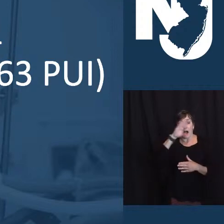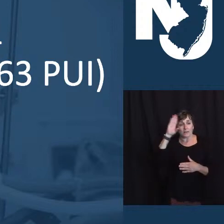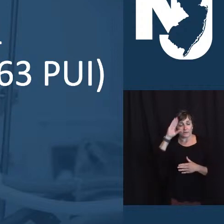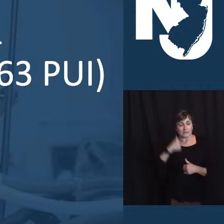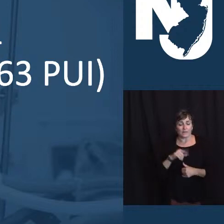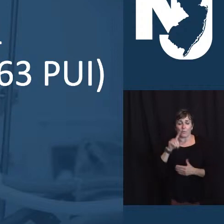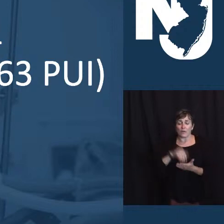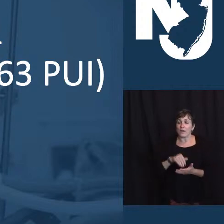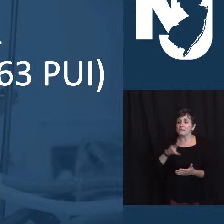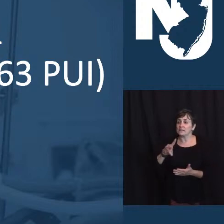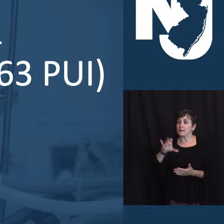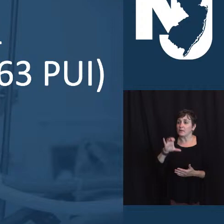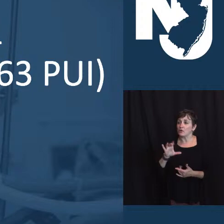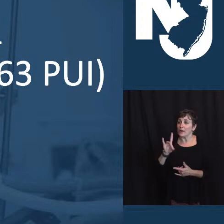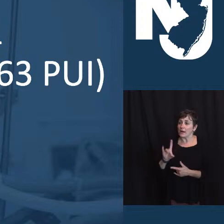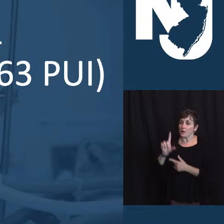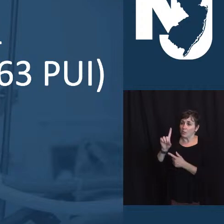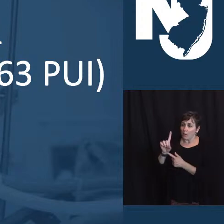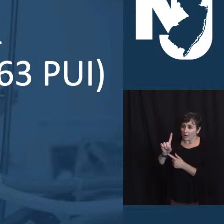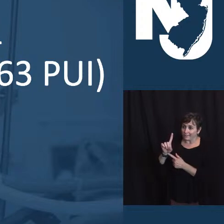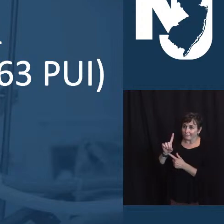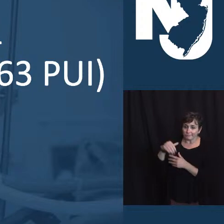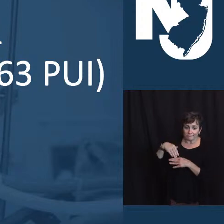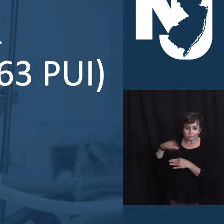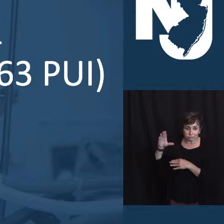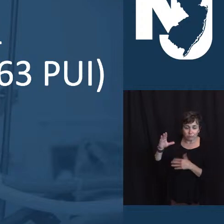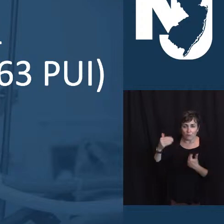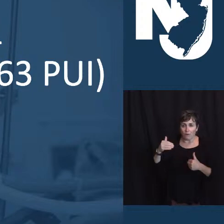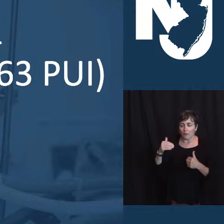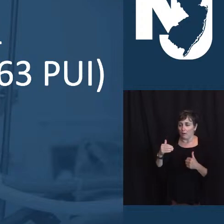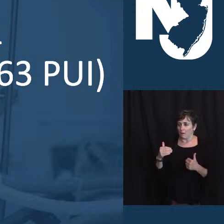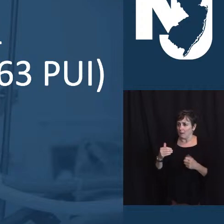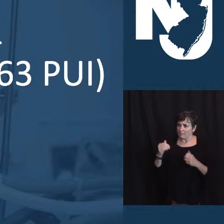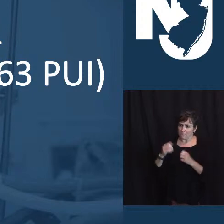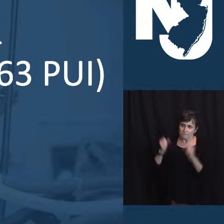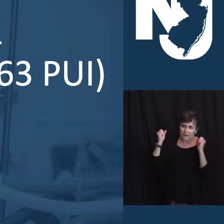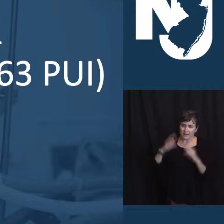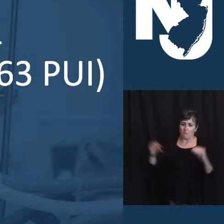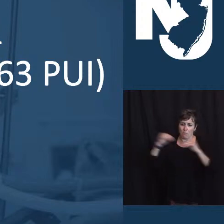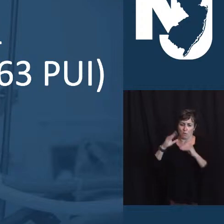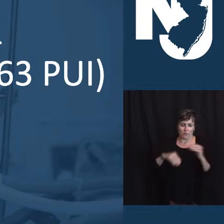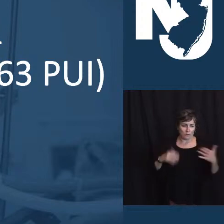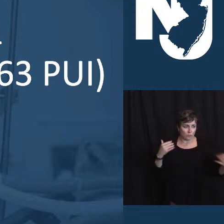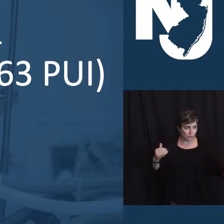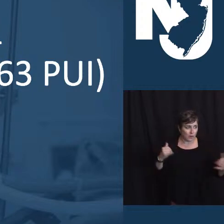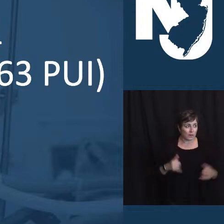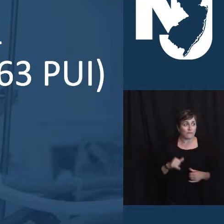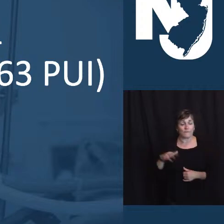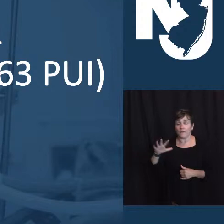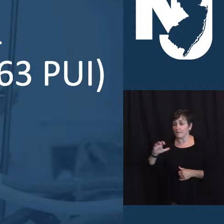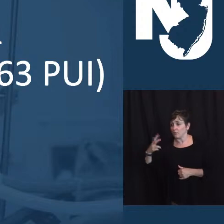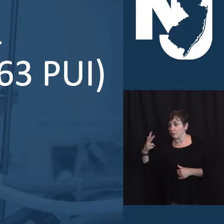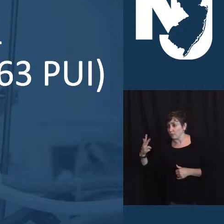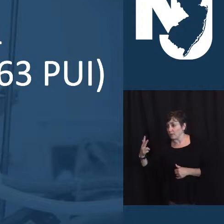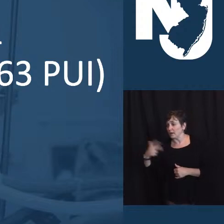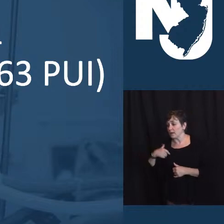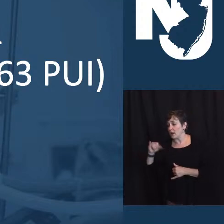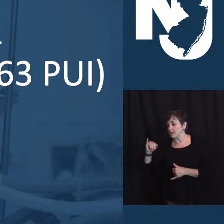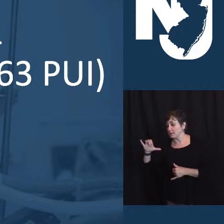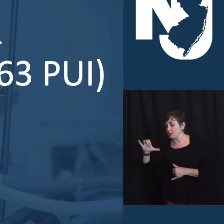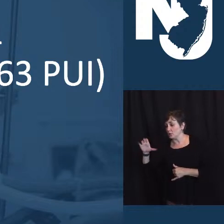1,781, over 4x what we have today, with 503 of them in the ICU and